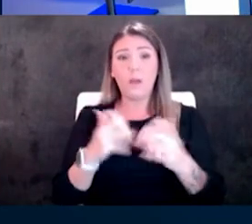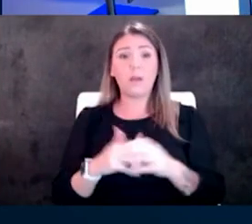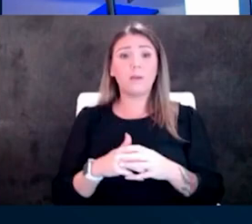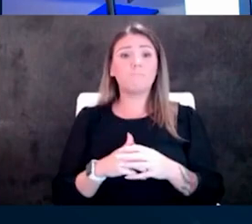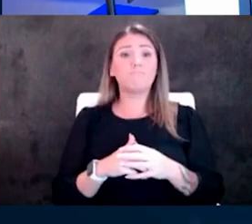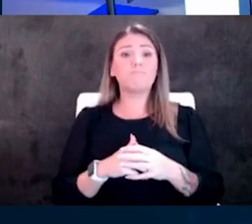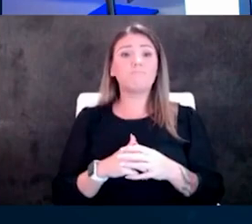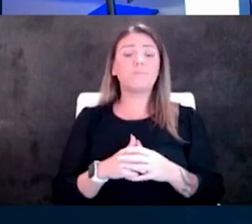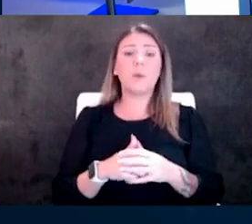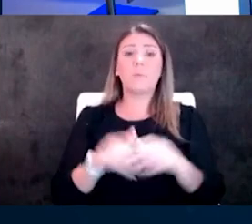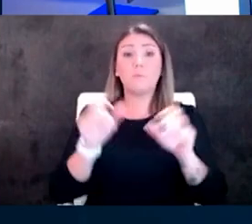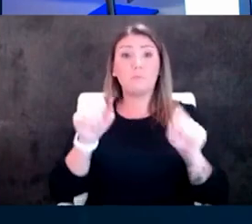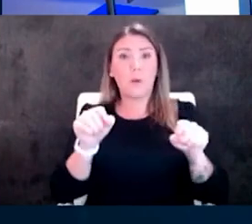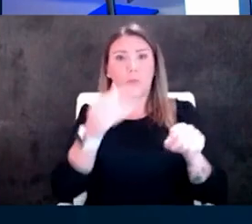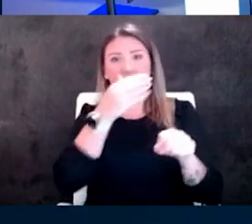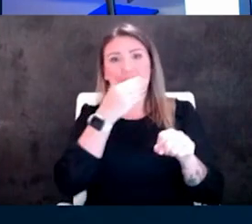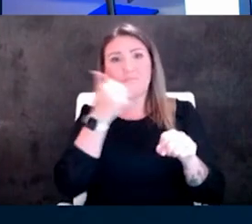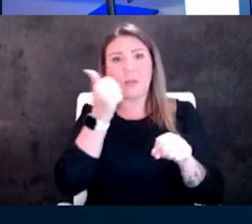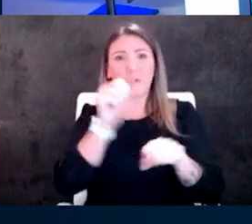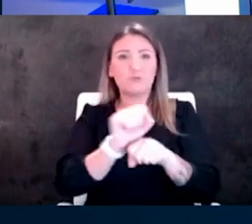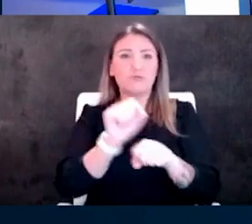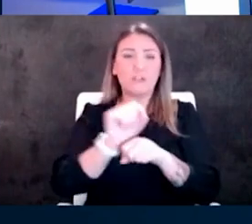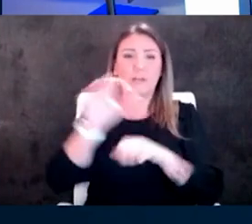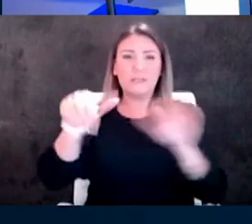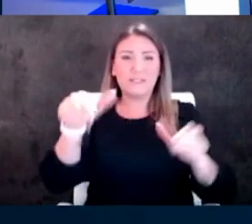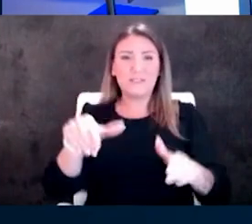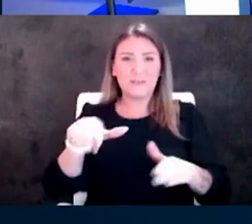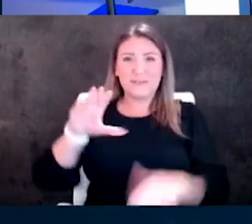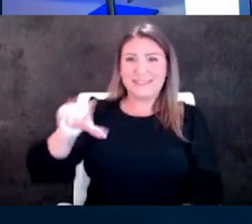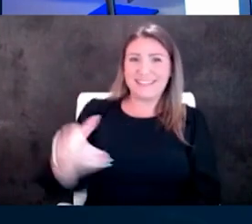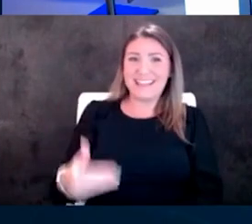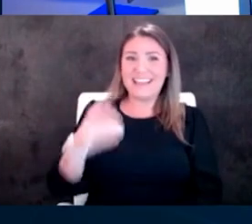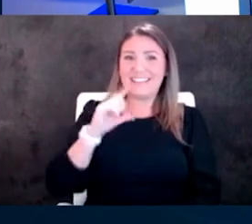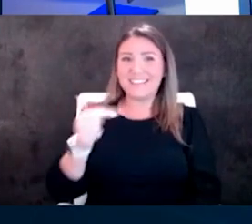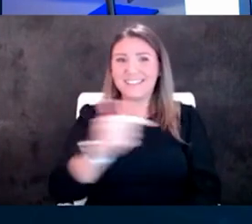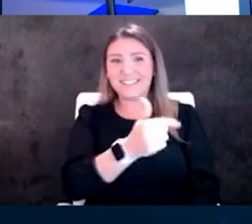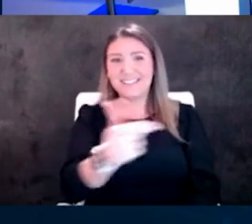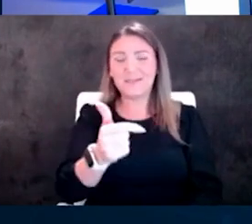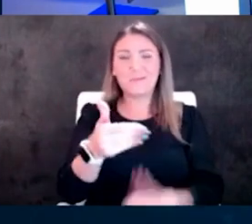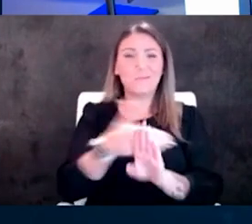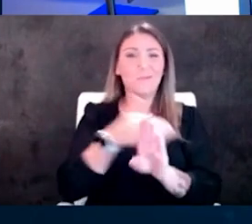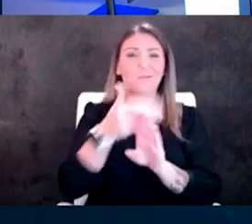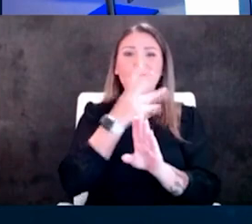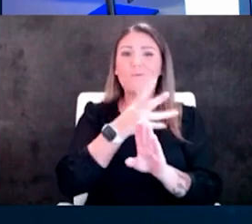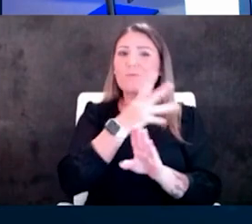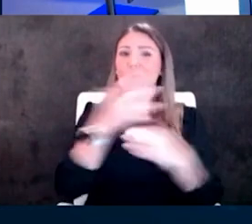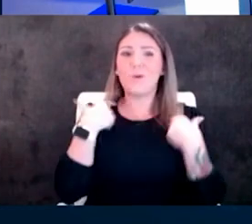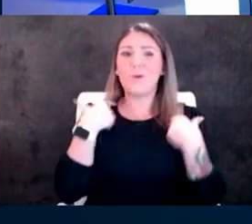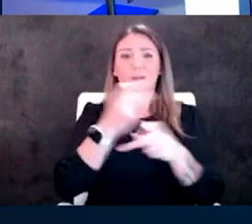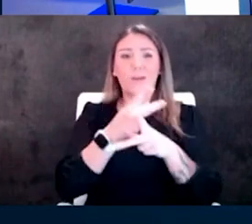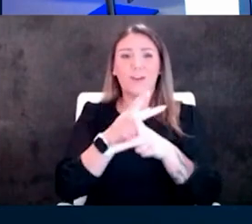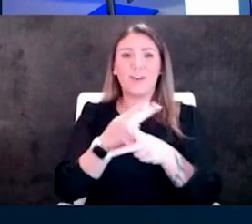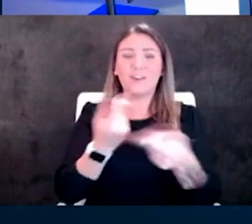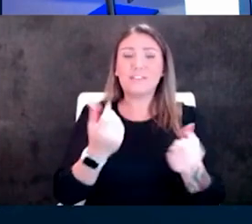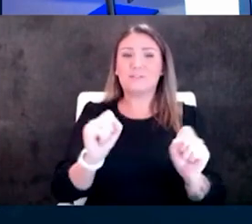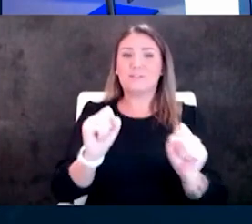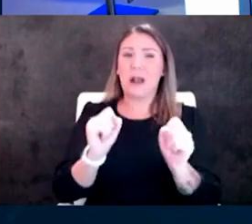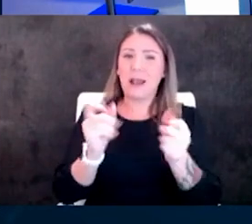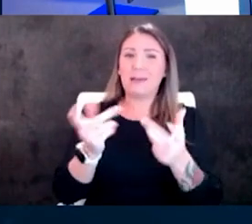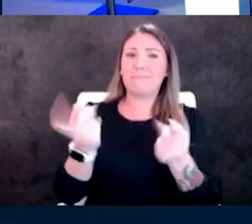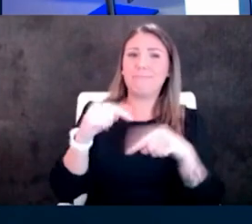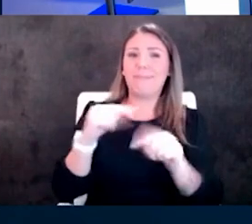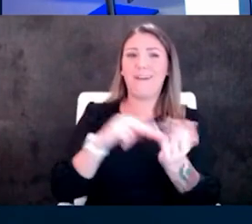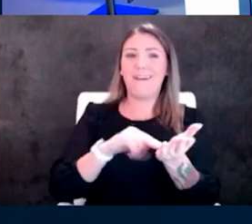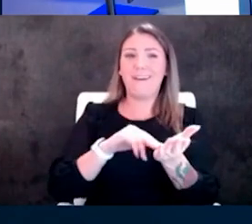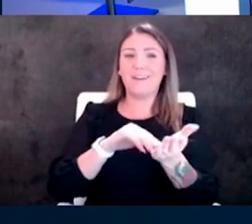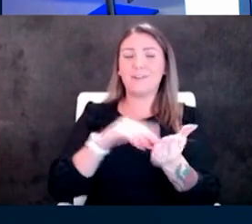probably do a better job of introducing our guests as I'm turning to him for just a moment before we get into our real health care discussion trying to get Hawkeye here so first Bob Mosher who is a former